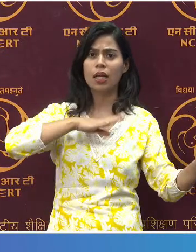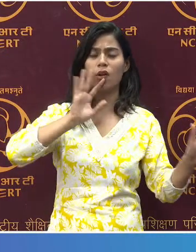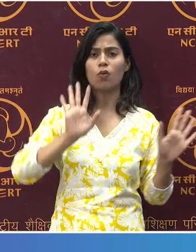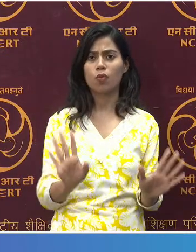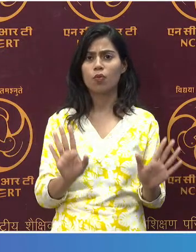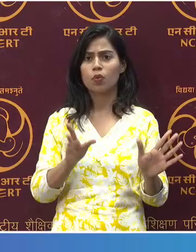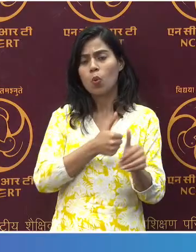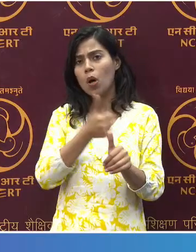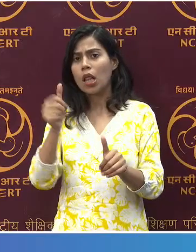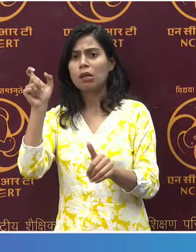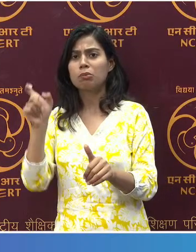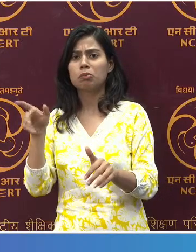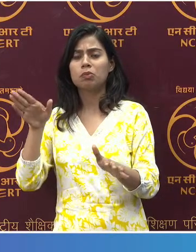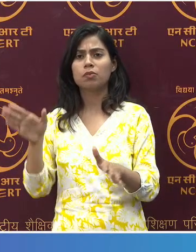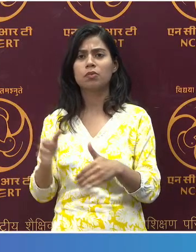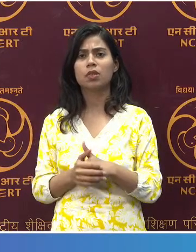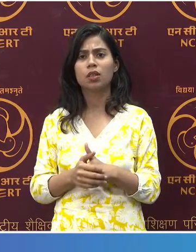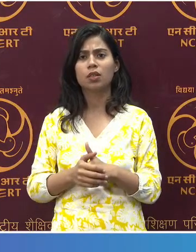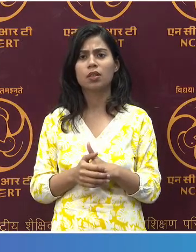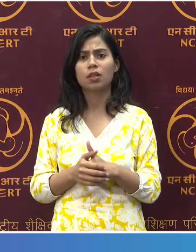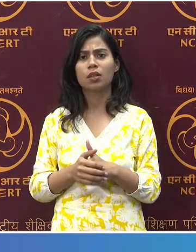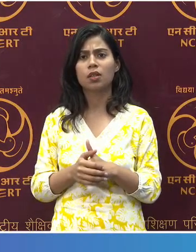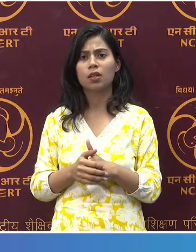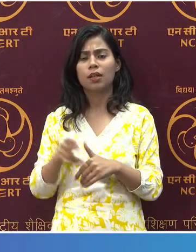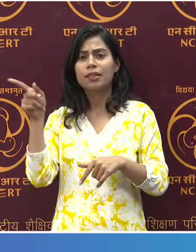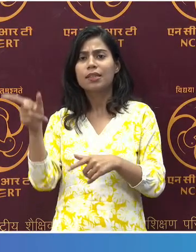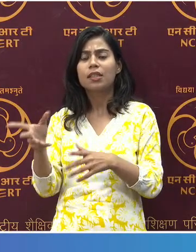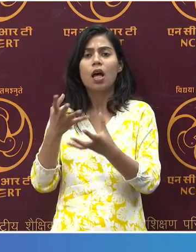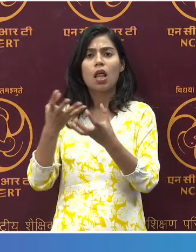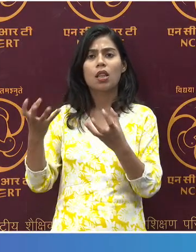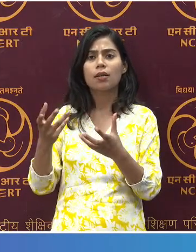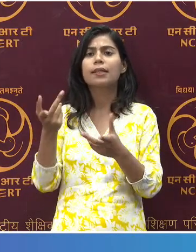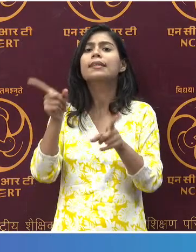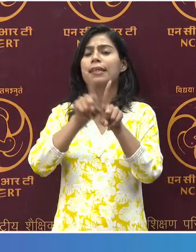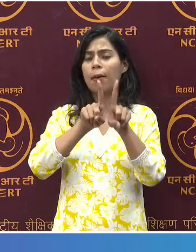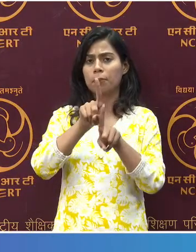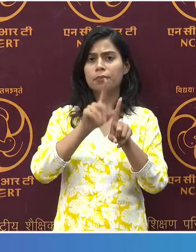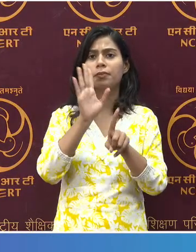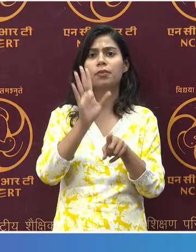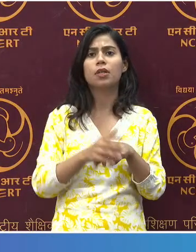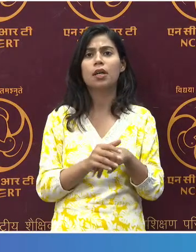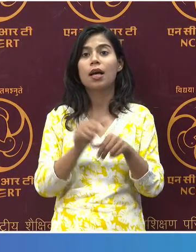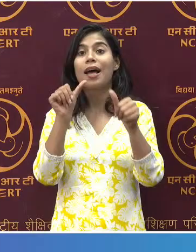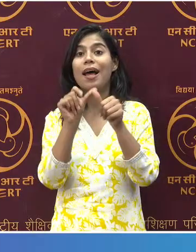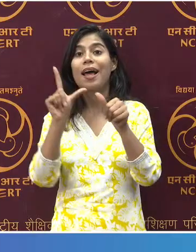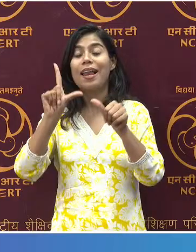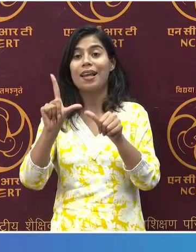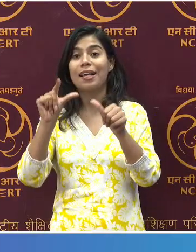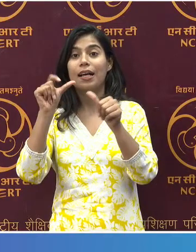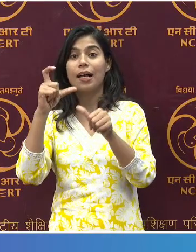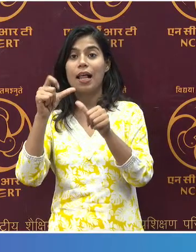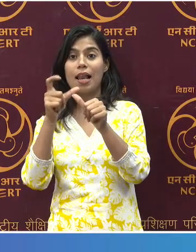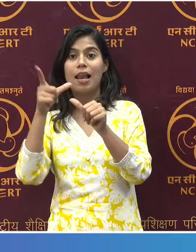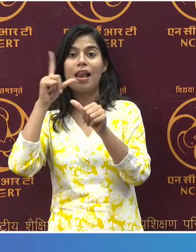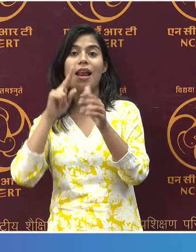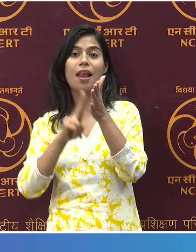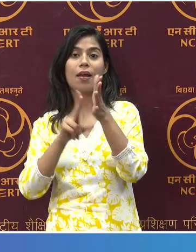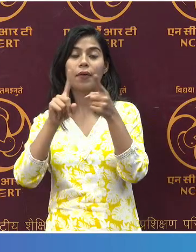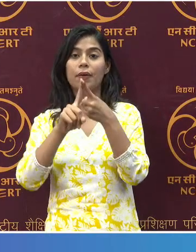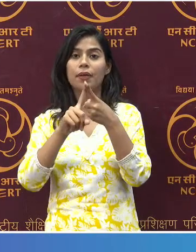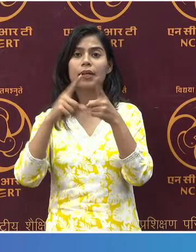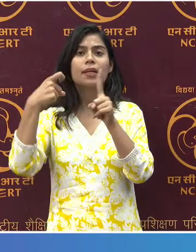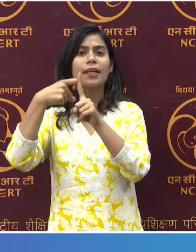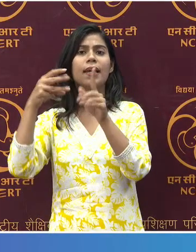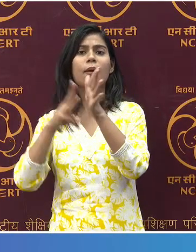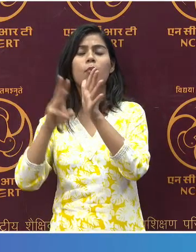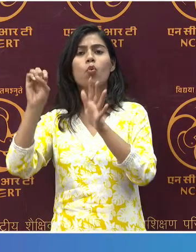others, are known as oxidizing agents. Examples: alkaline KMnO4, that is KMnO4 have